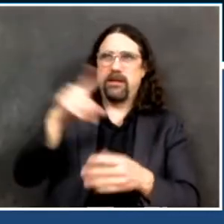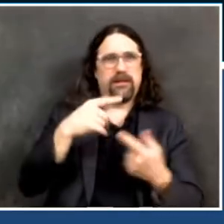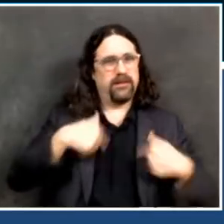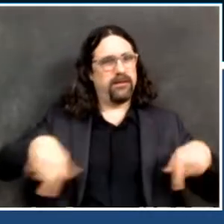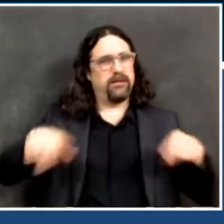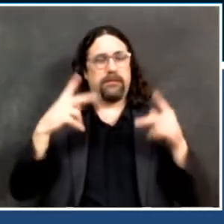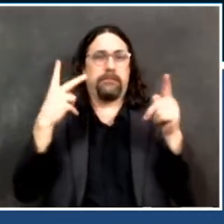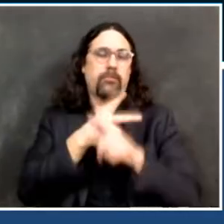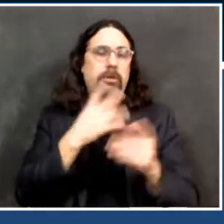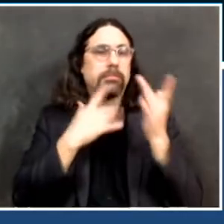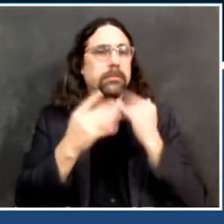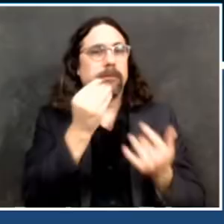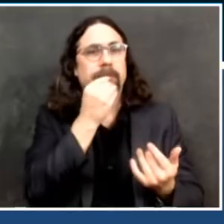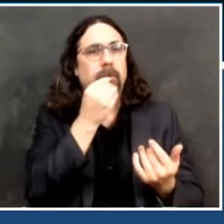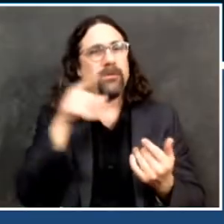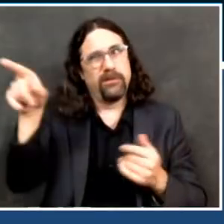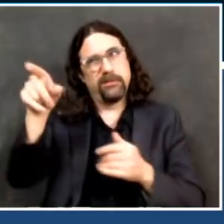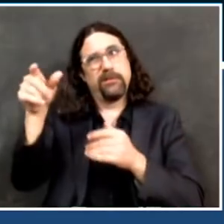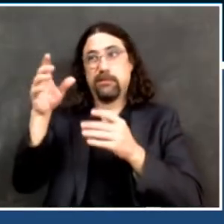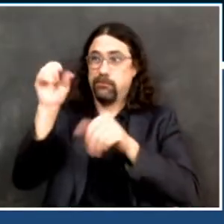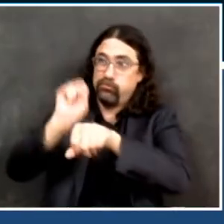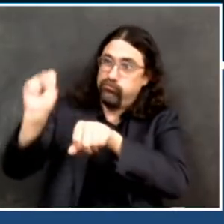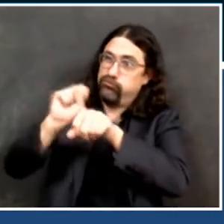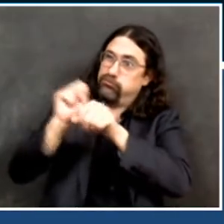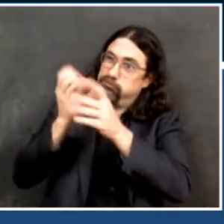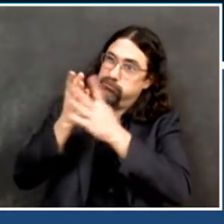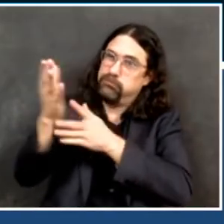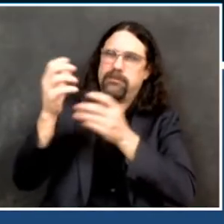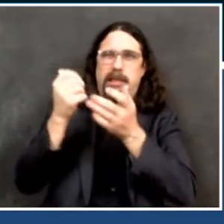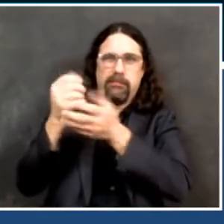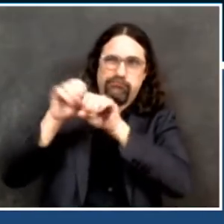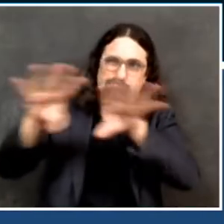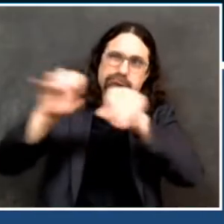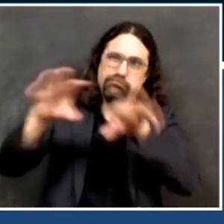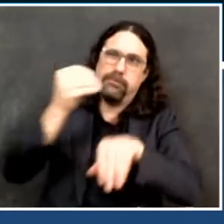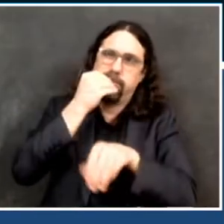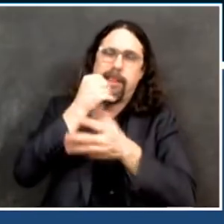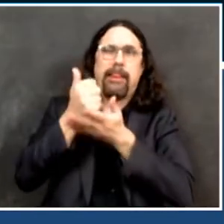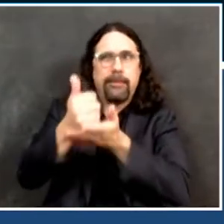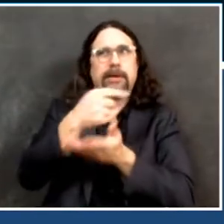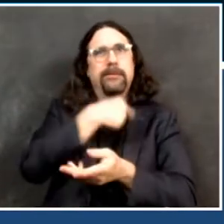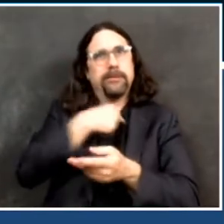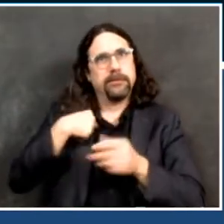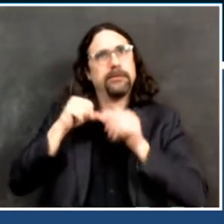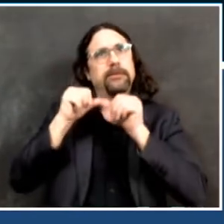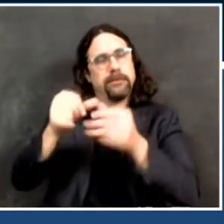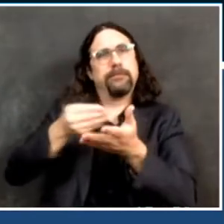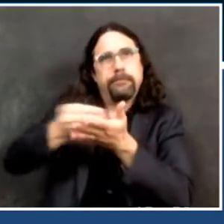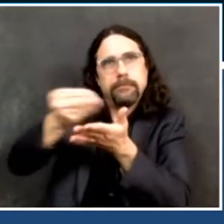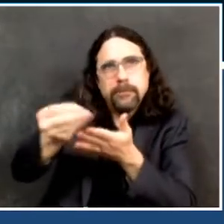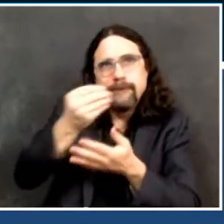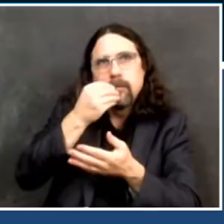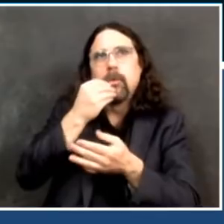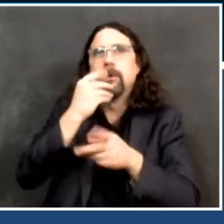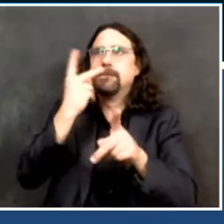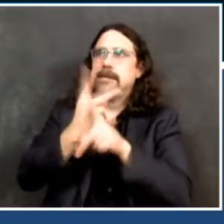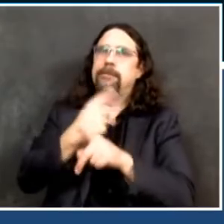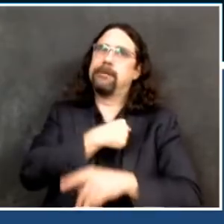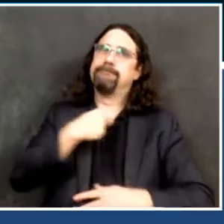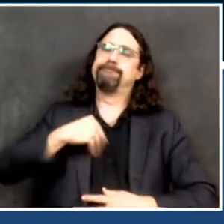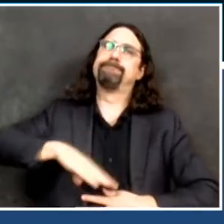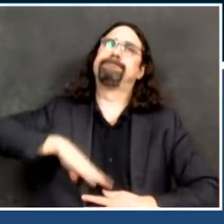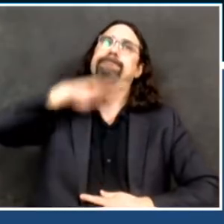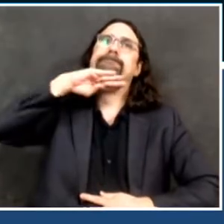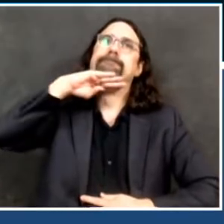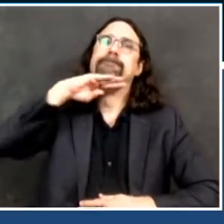a lot of respect to the people who make sure we get fed. Those grocery store workers, those supermarket workers, they get